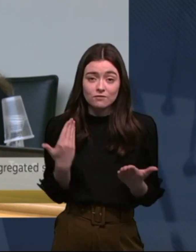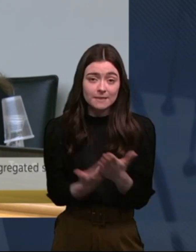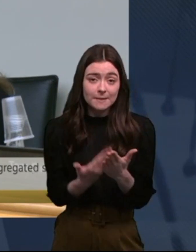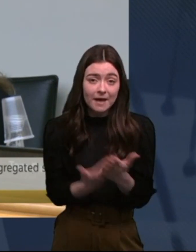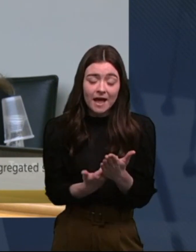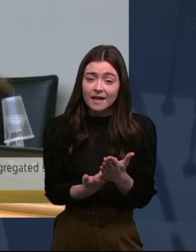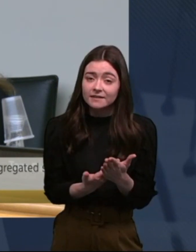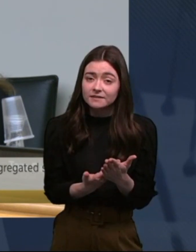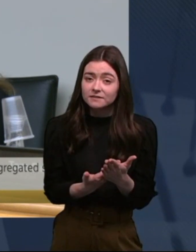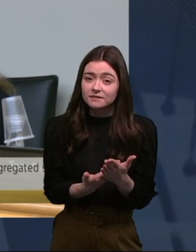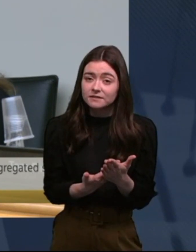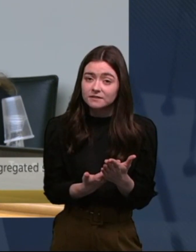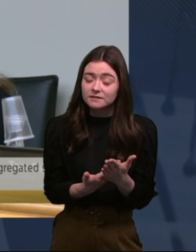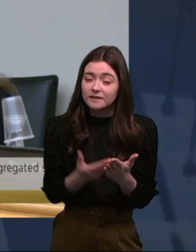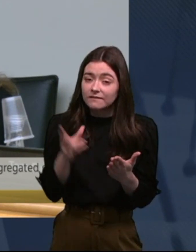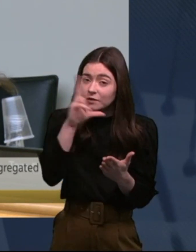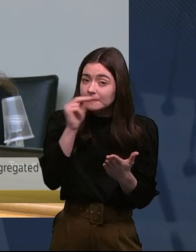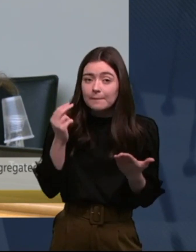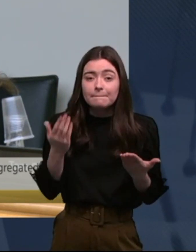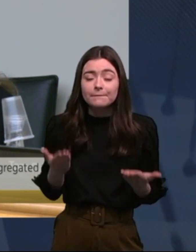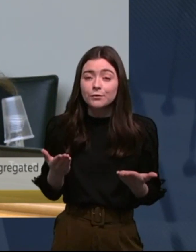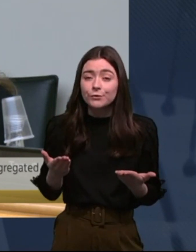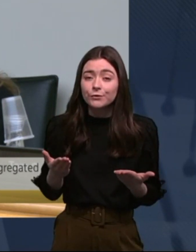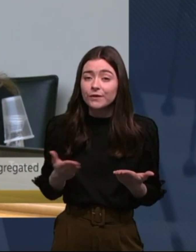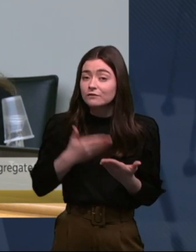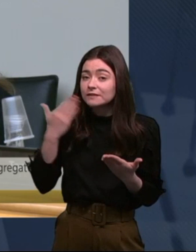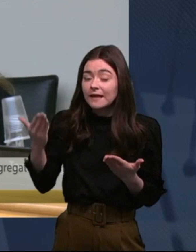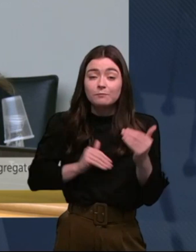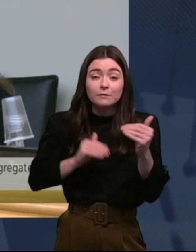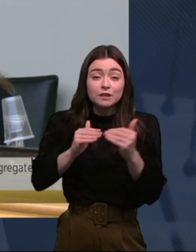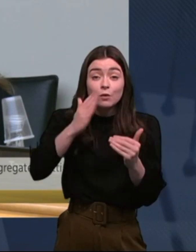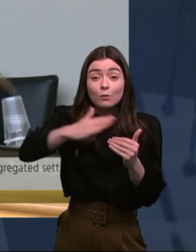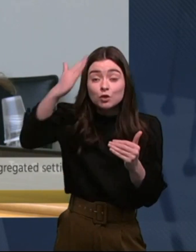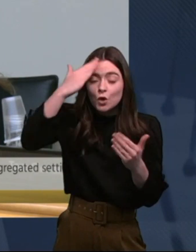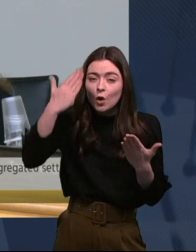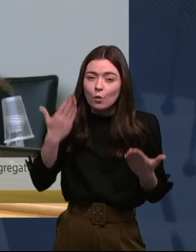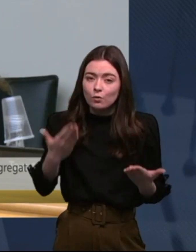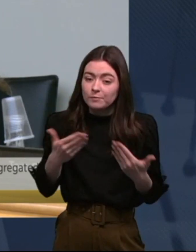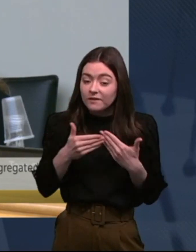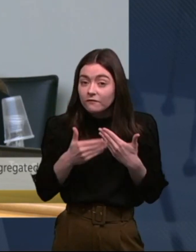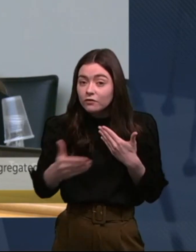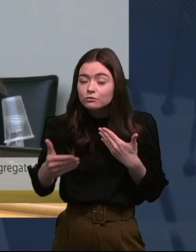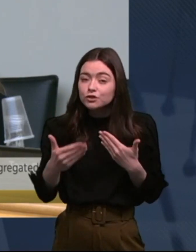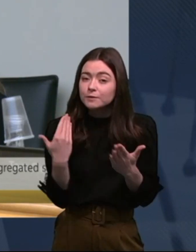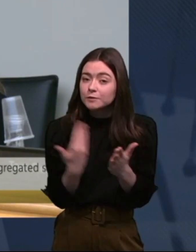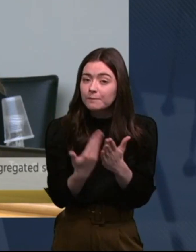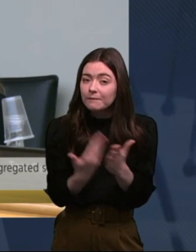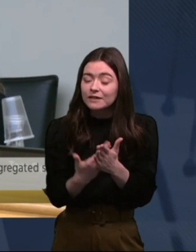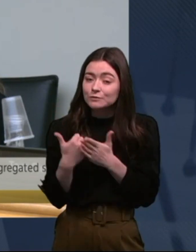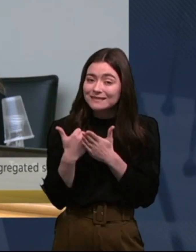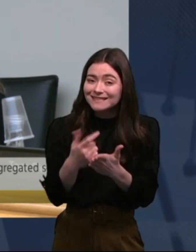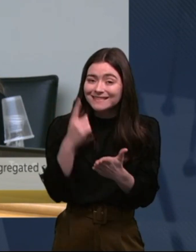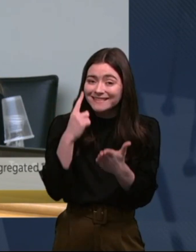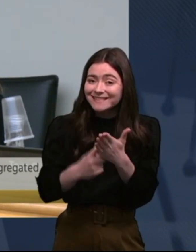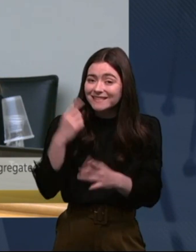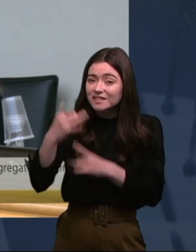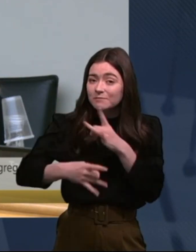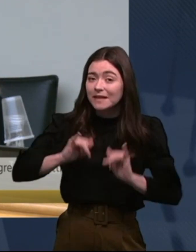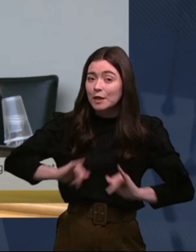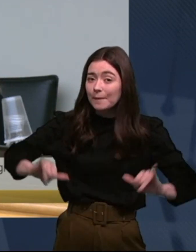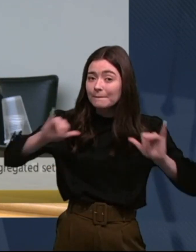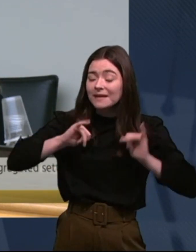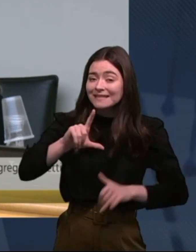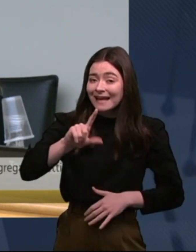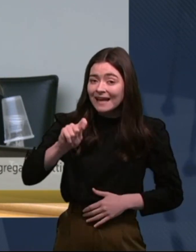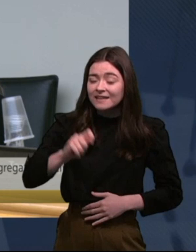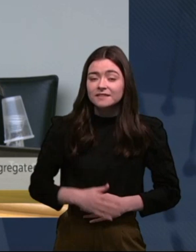demand, say, outside of meeting what we know will become future demand with the Assisted Decision-Making Capacity Act? Well, with the